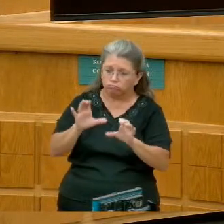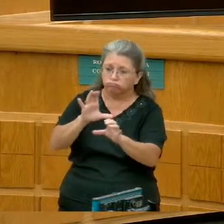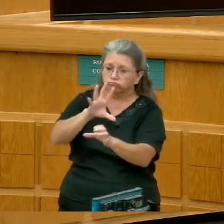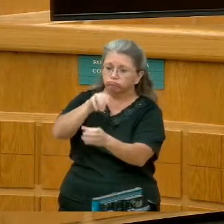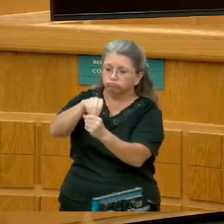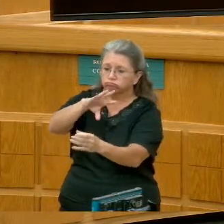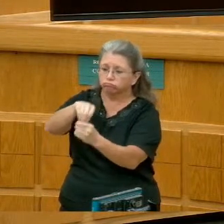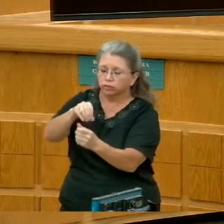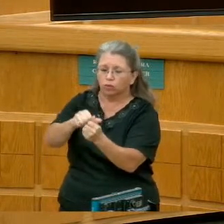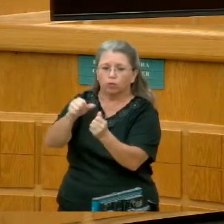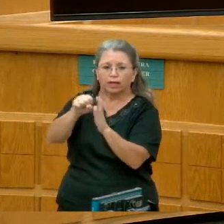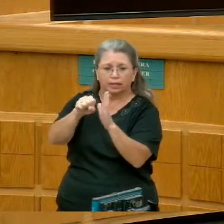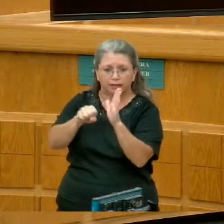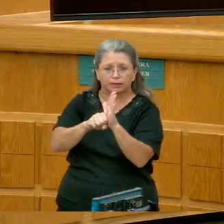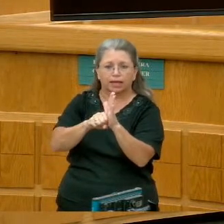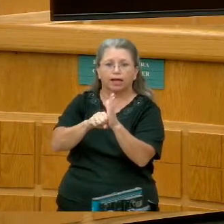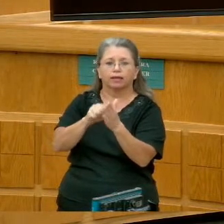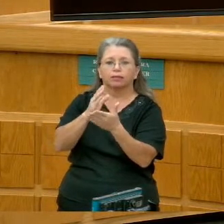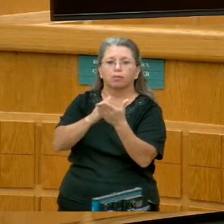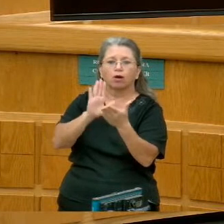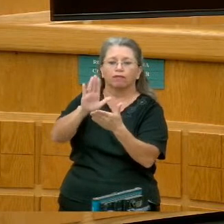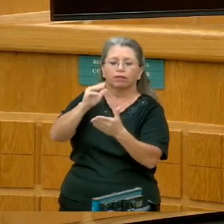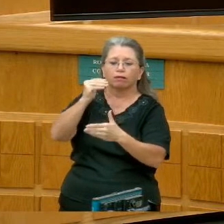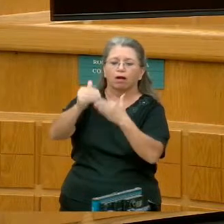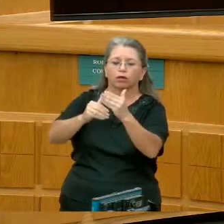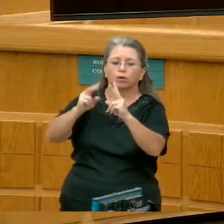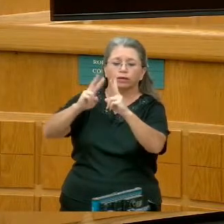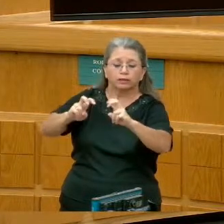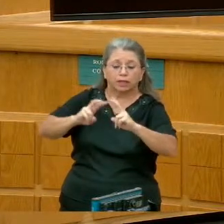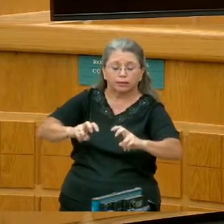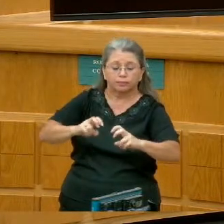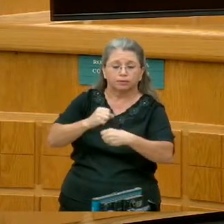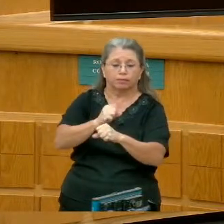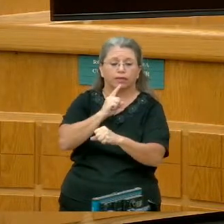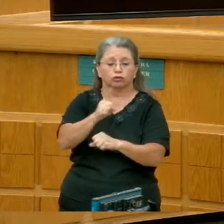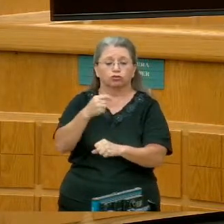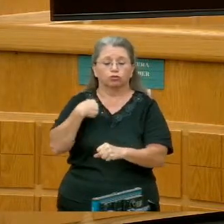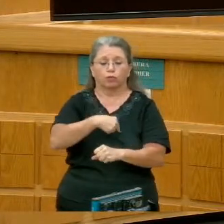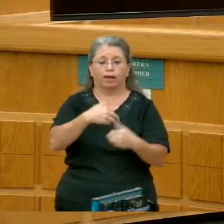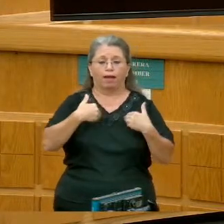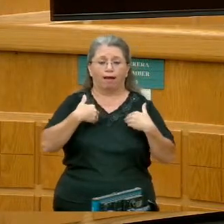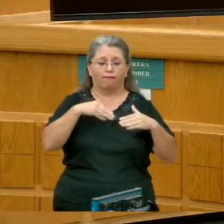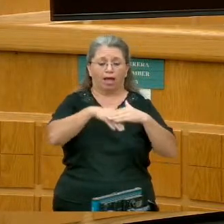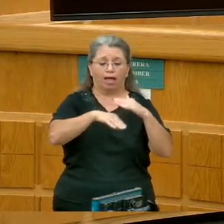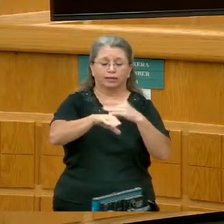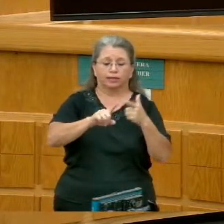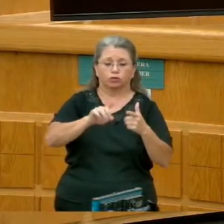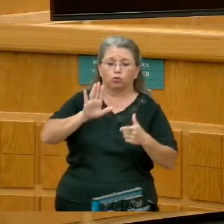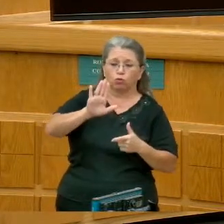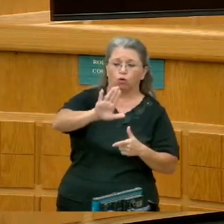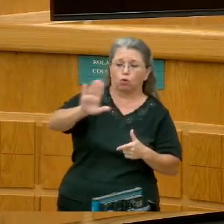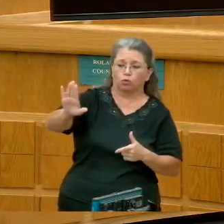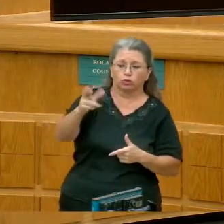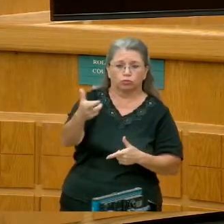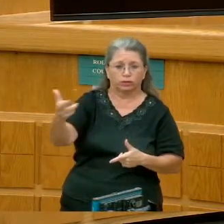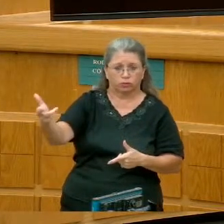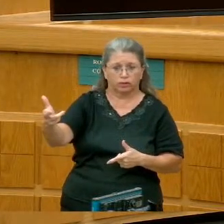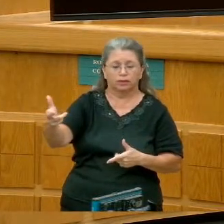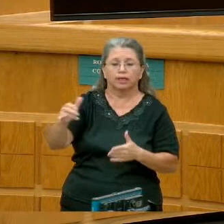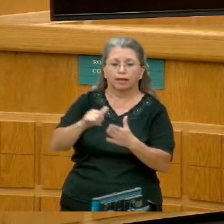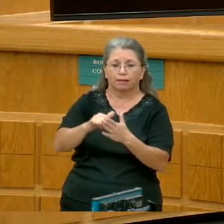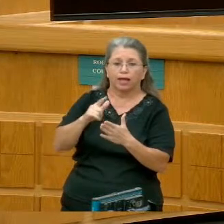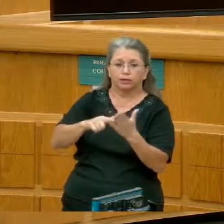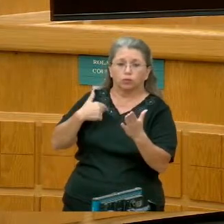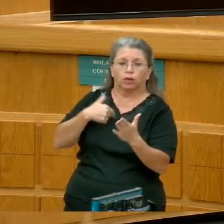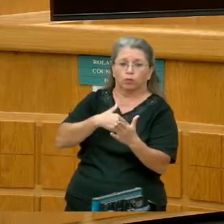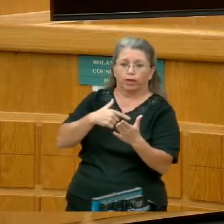Texas as part of those ongoing assessments to ensure we have access to these resources. That's what we proactively are